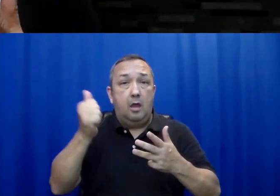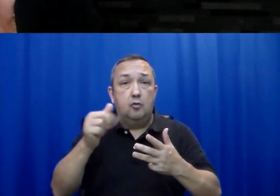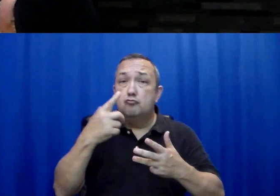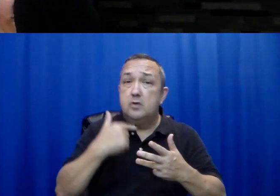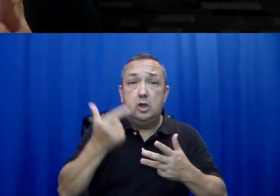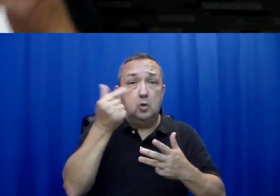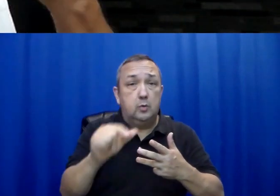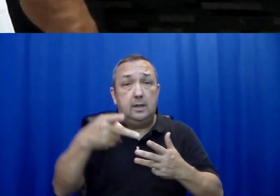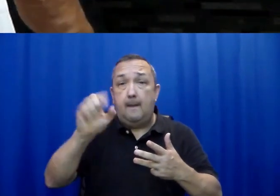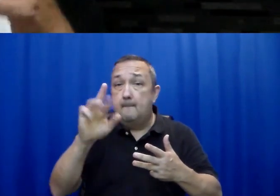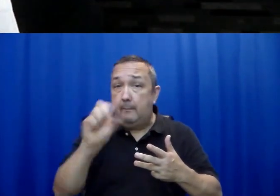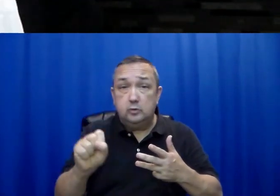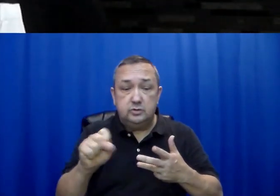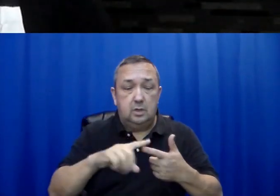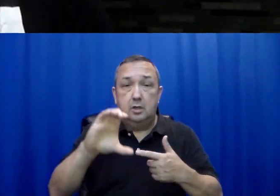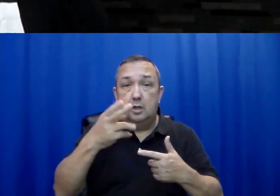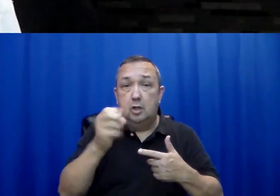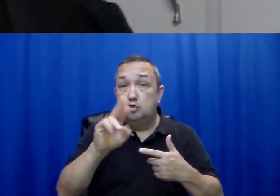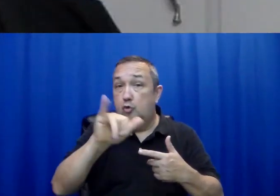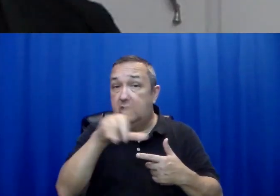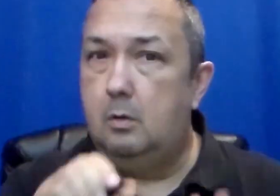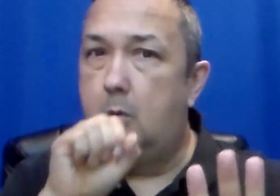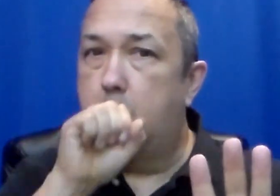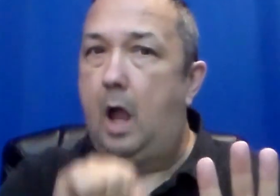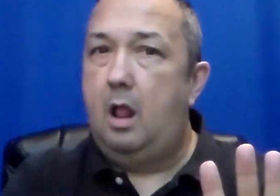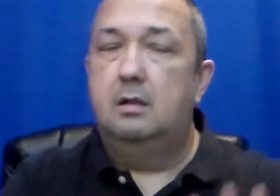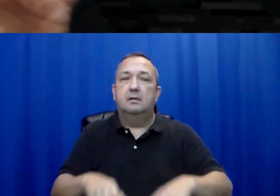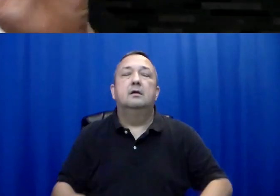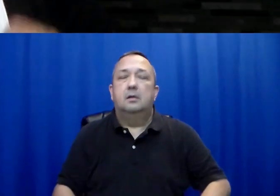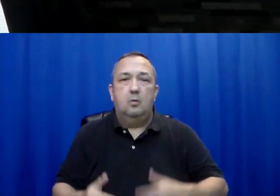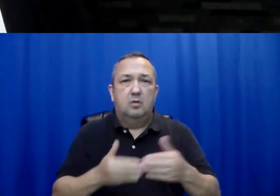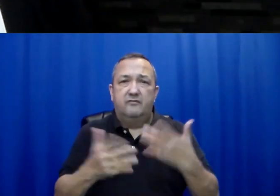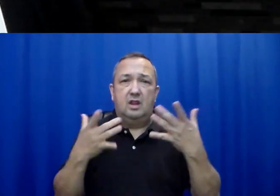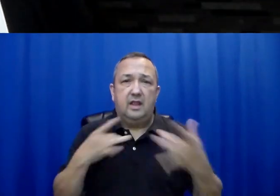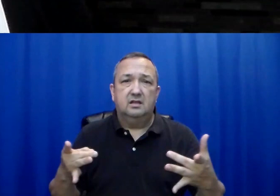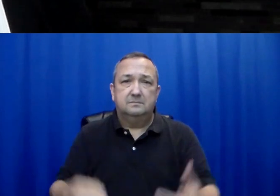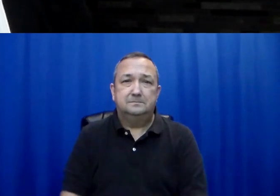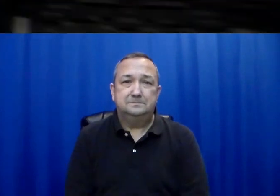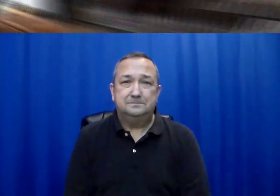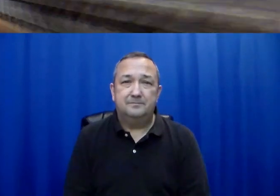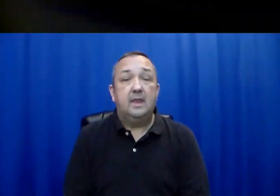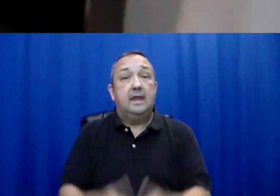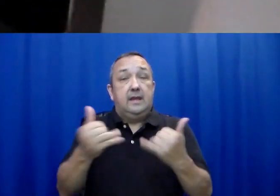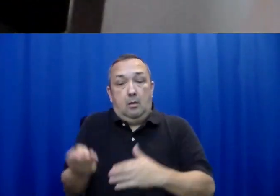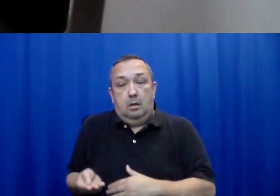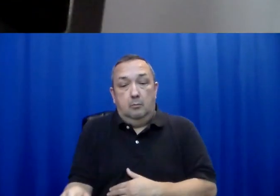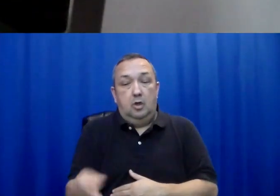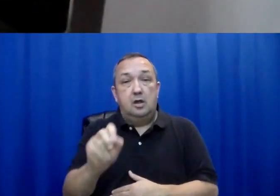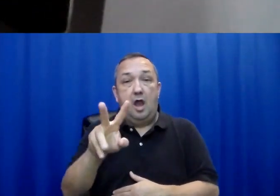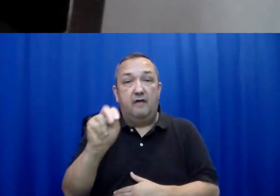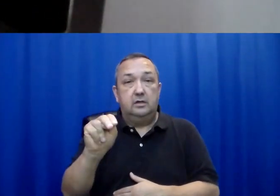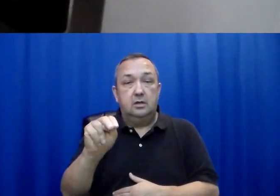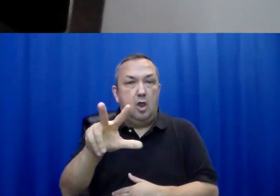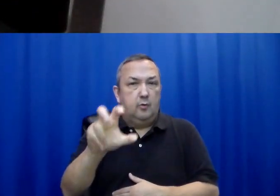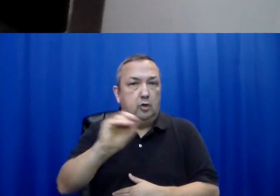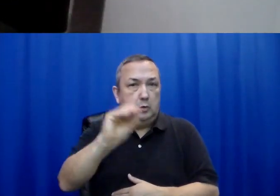other red bell peppers, green bell peppers, chorizo. There's a good one. It's up to you, whatever you like. Now we'll place these